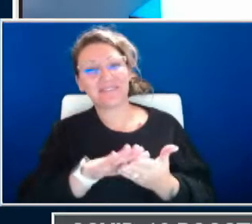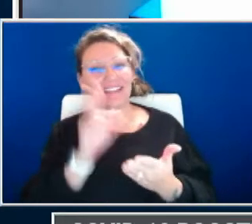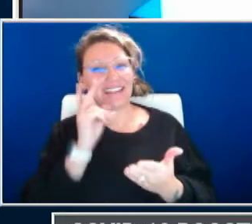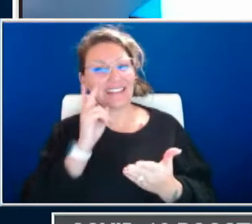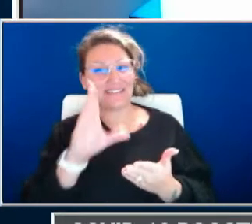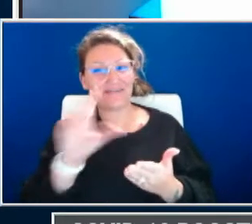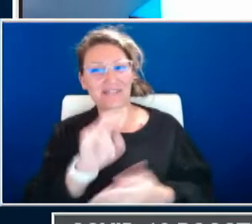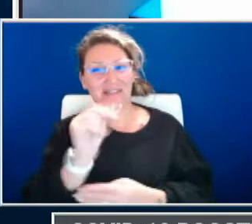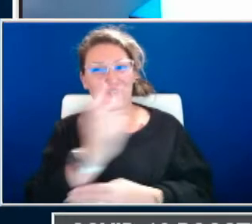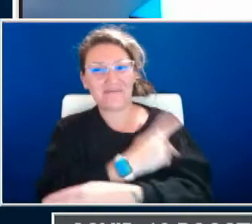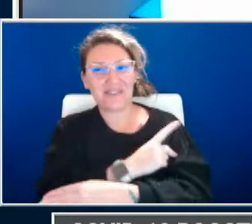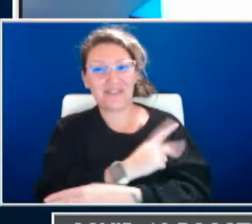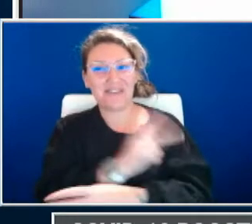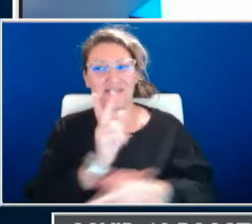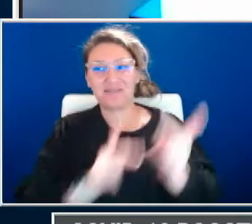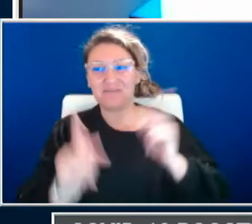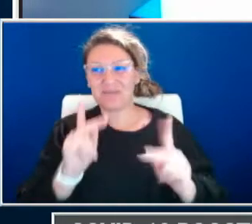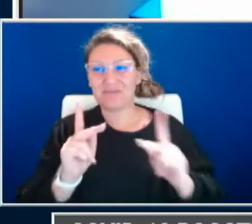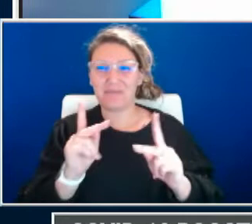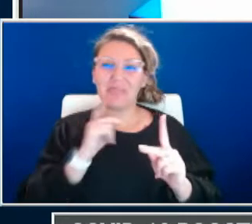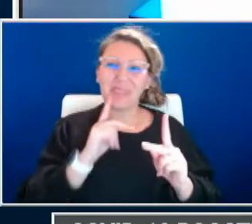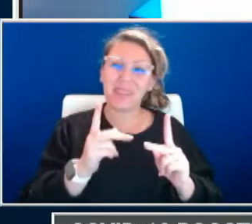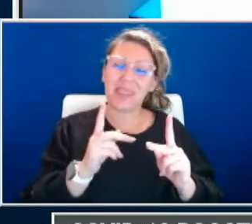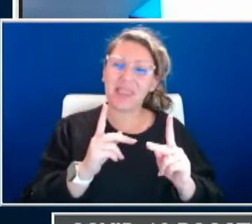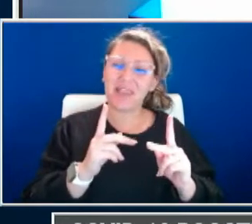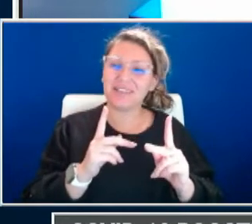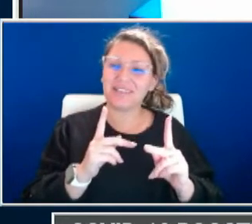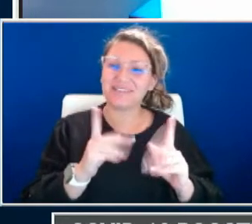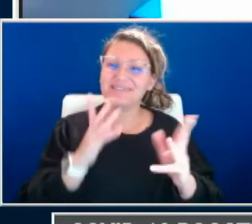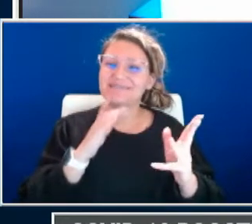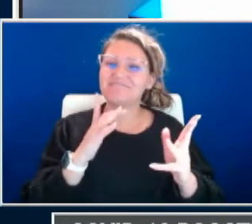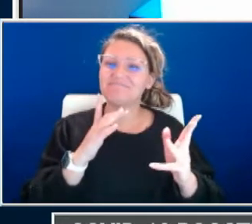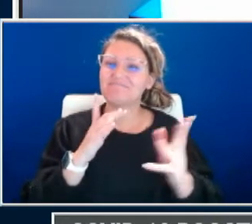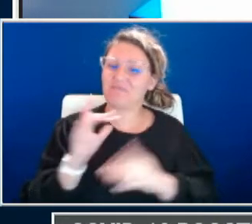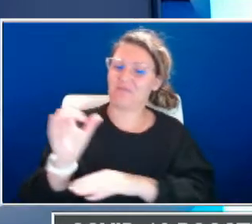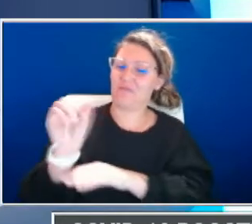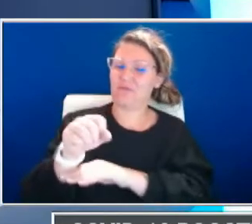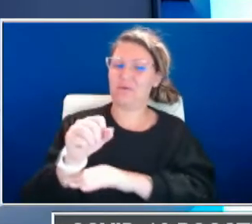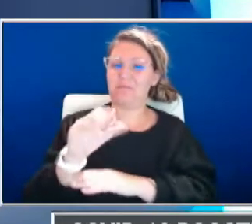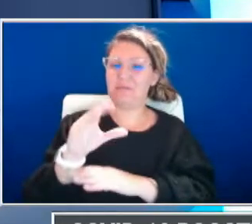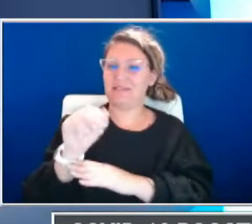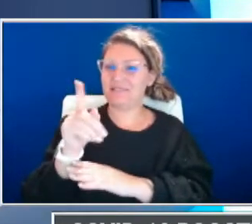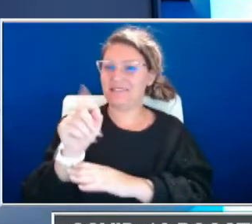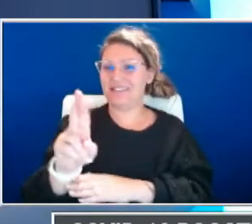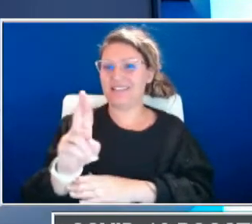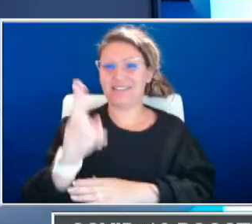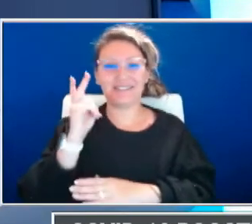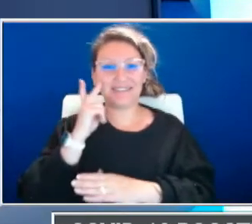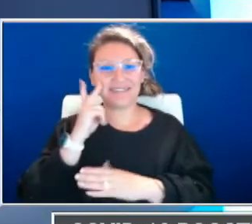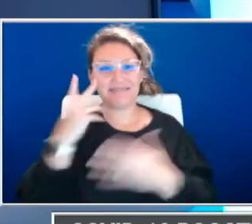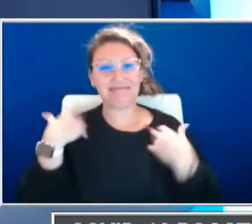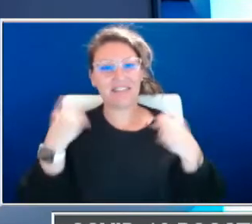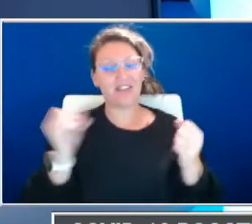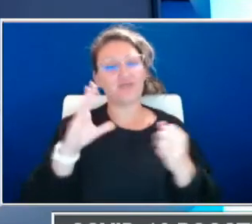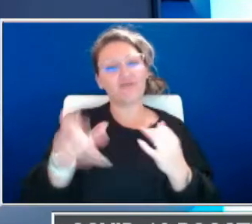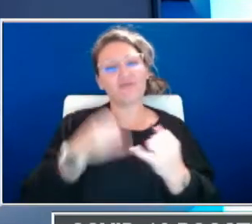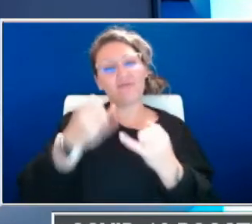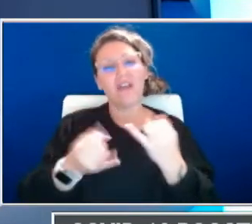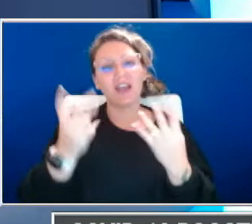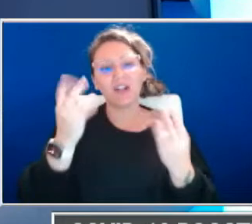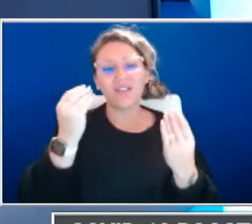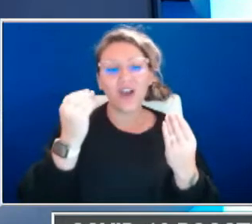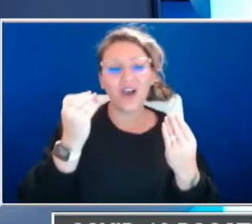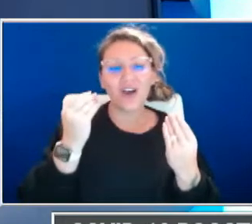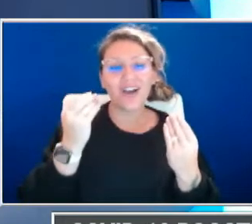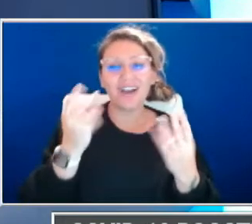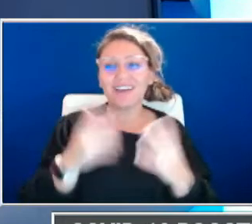these folks just making their way out of that darkness and knowing that you're going to see them up here and being healthy. What's your final thought? What have I asked